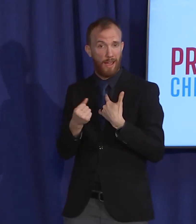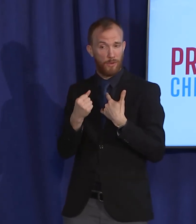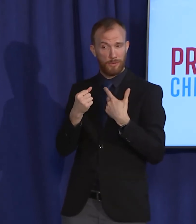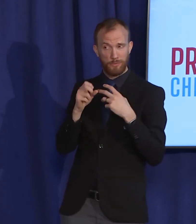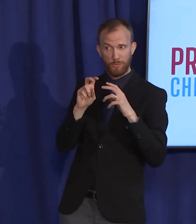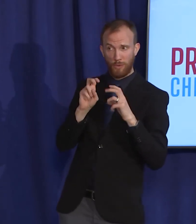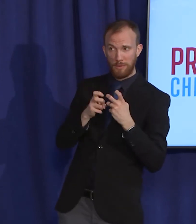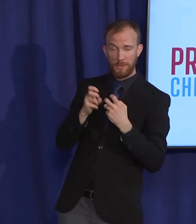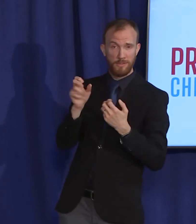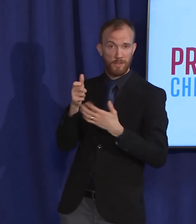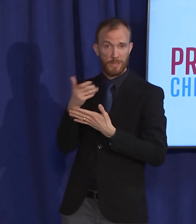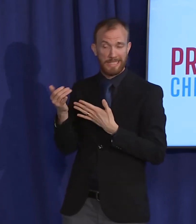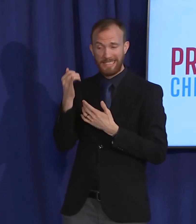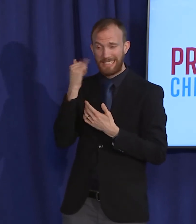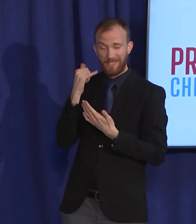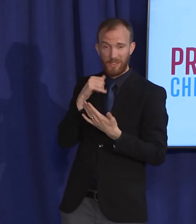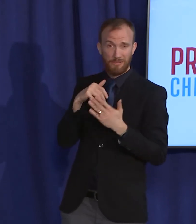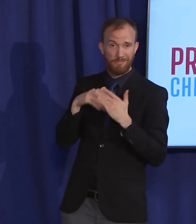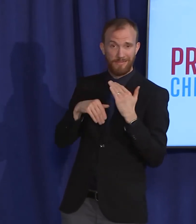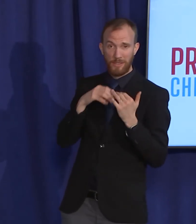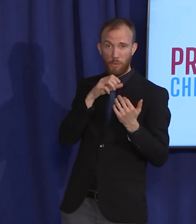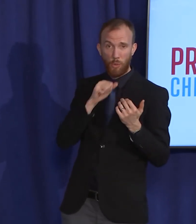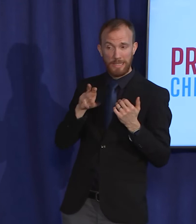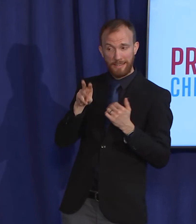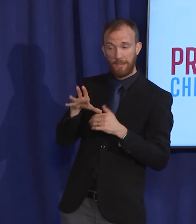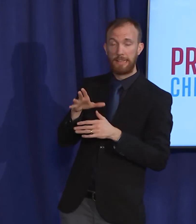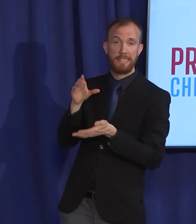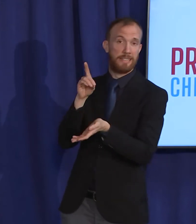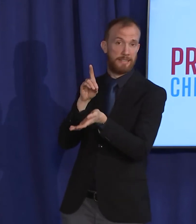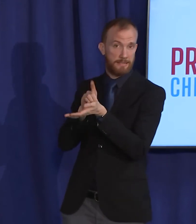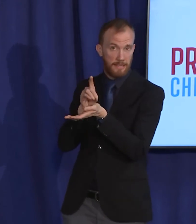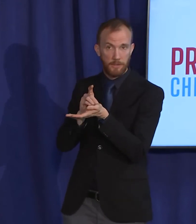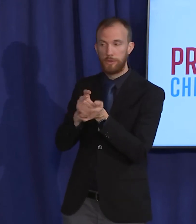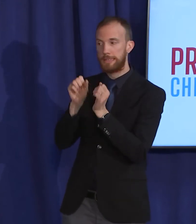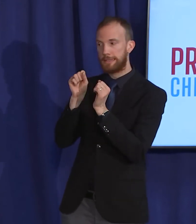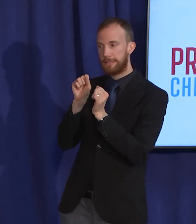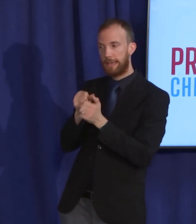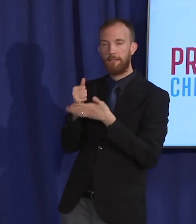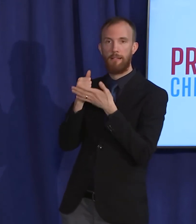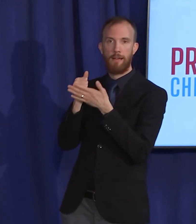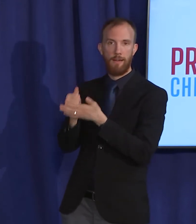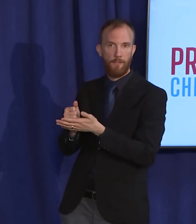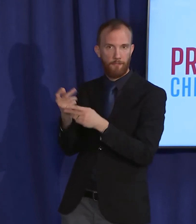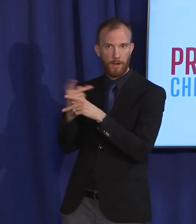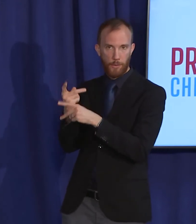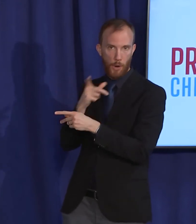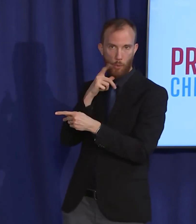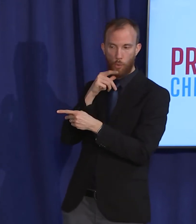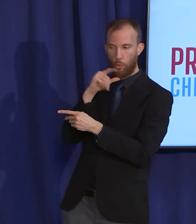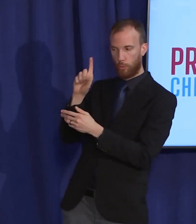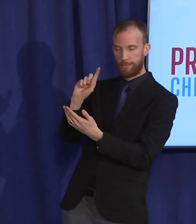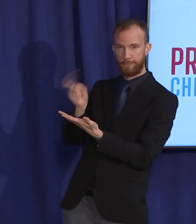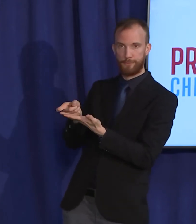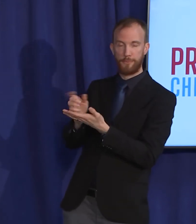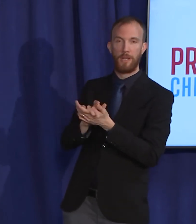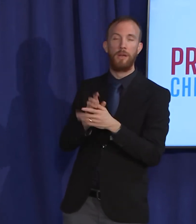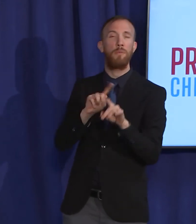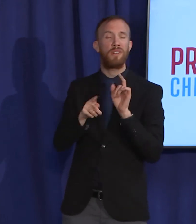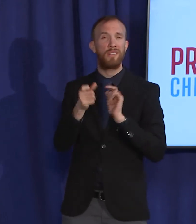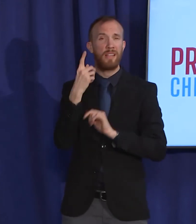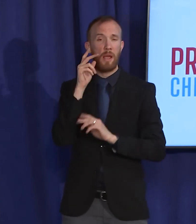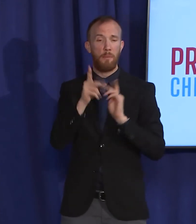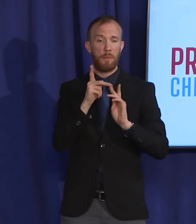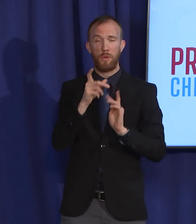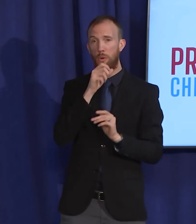formally in that starting March 29th. But it is going to be harder, honestly, for people over 65 to